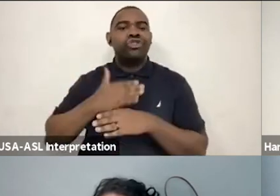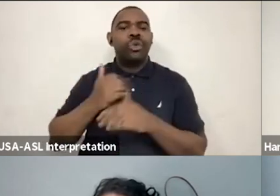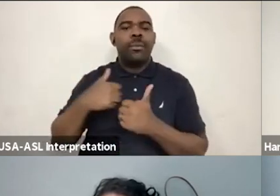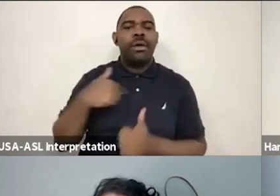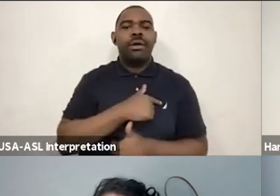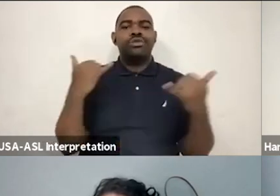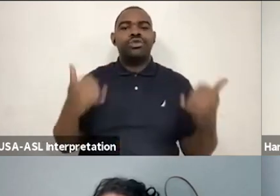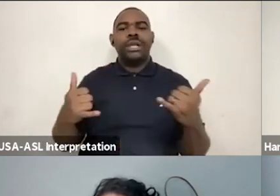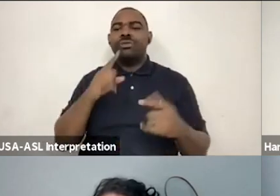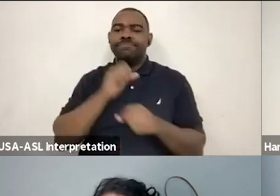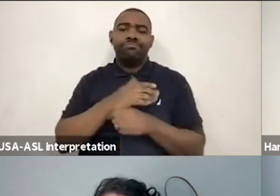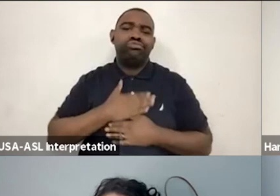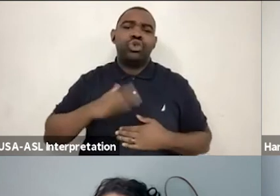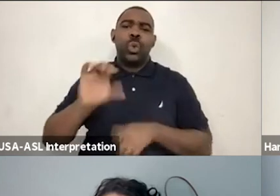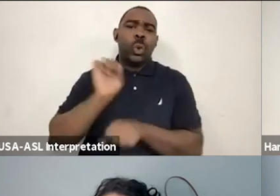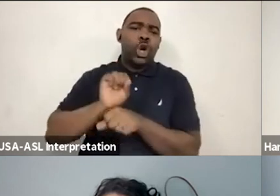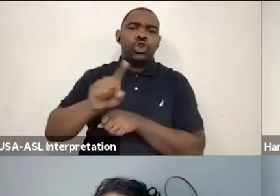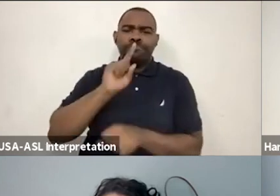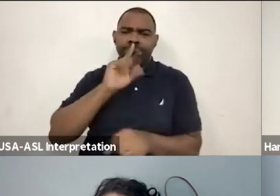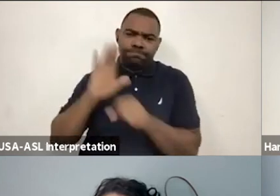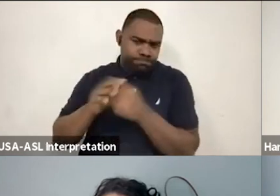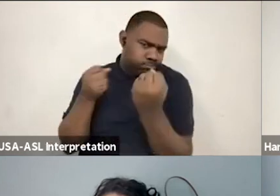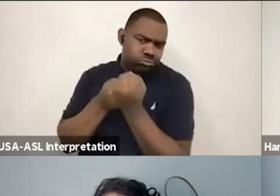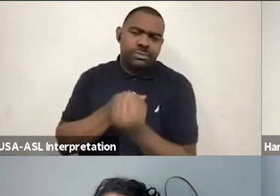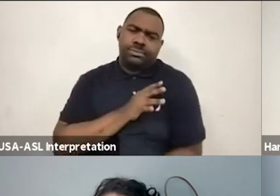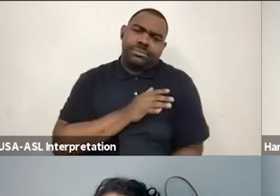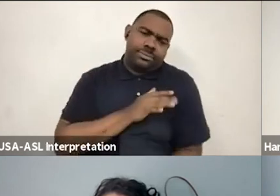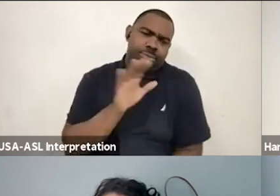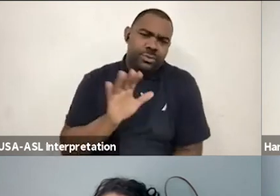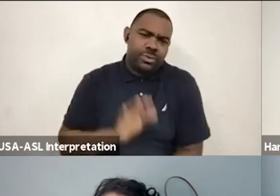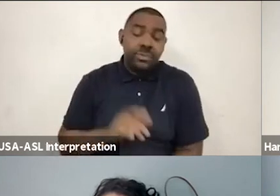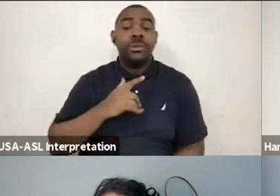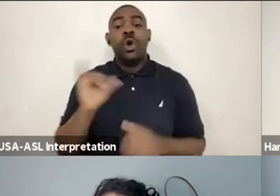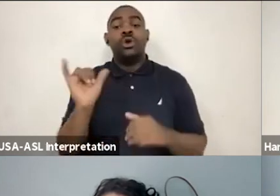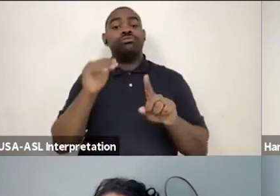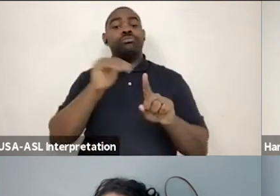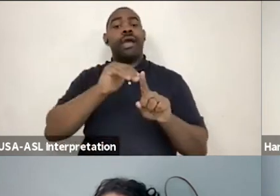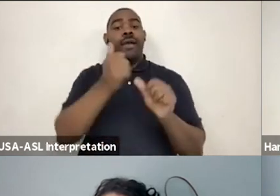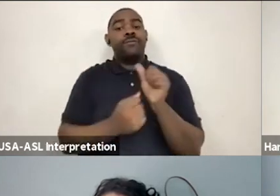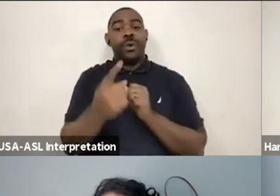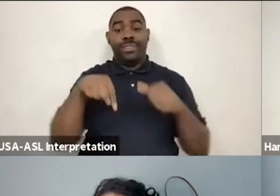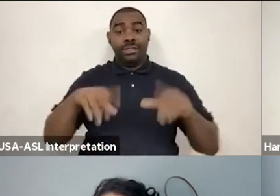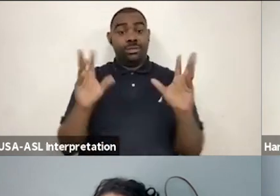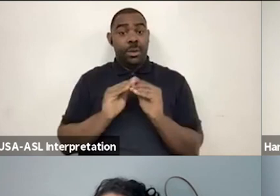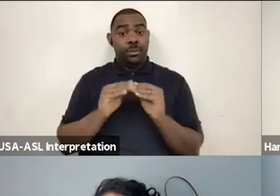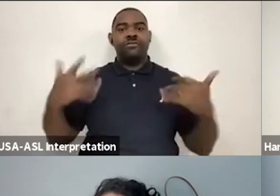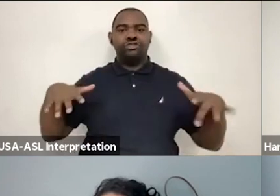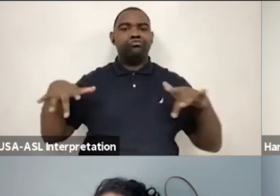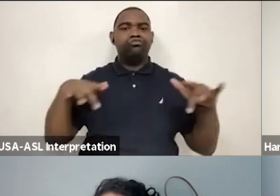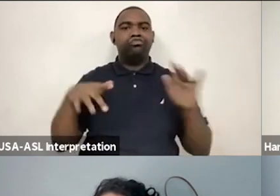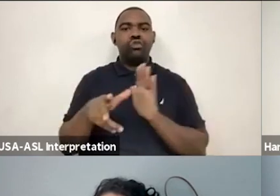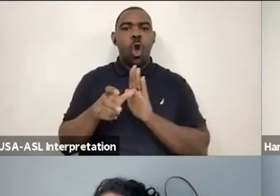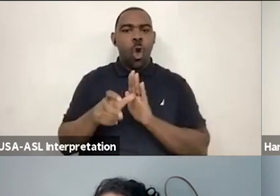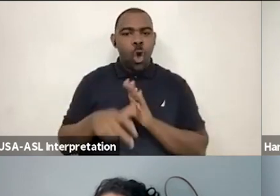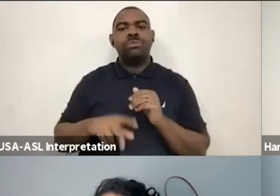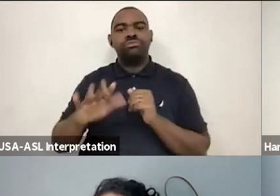Truly, truly appreciate you all, the work and the commitment that you do. And I want to just remind everyone that this webinar has